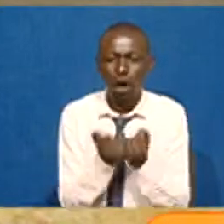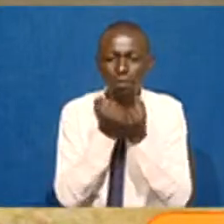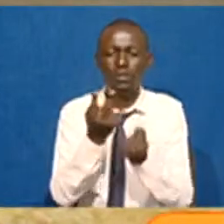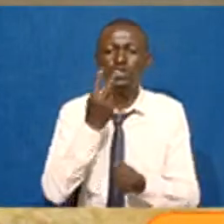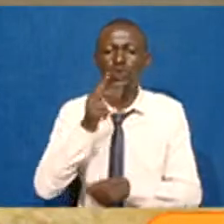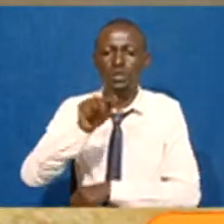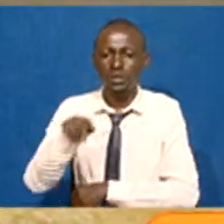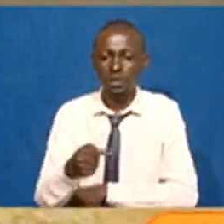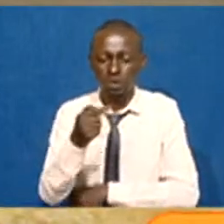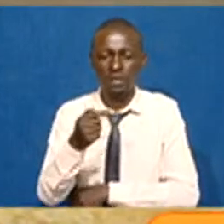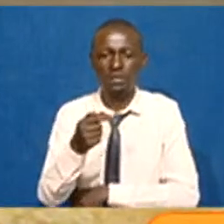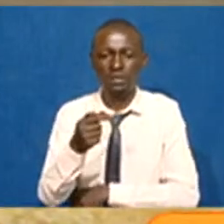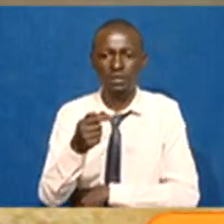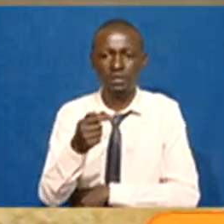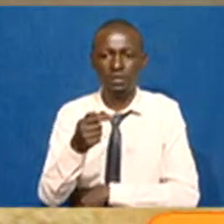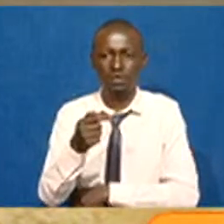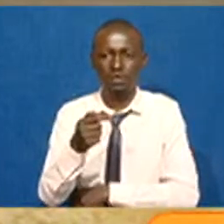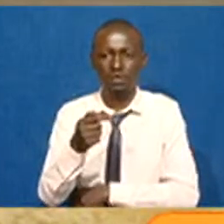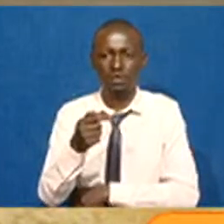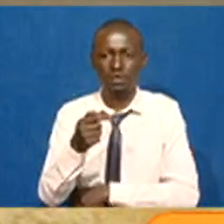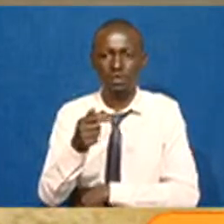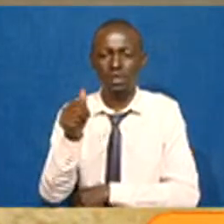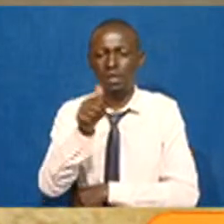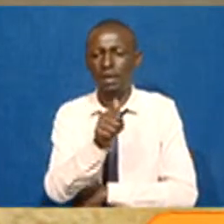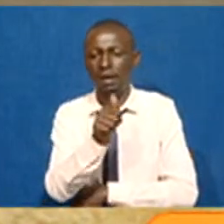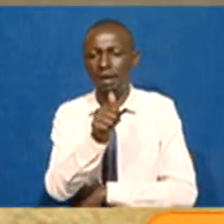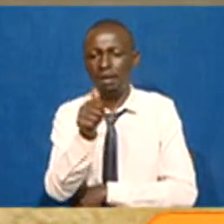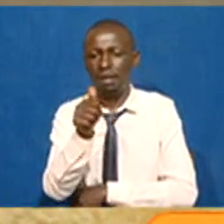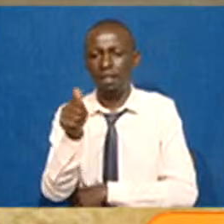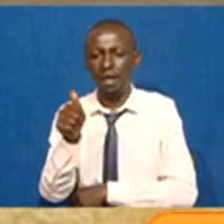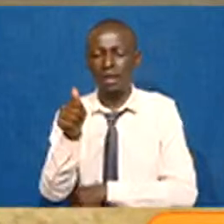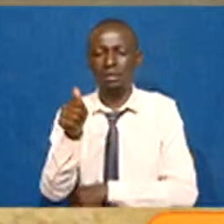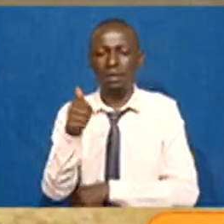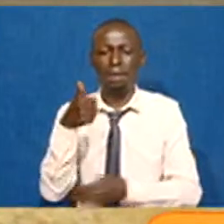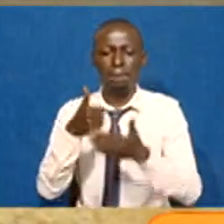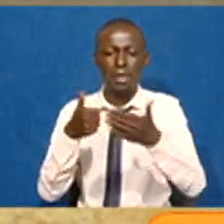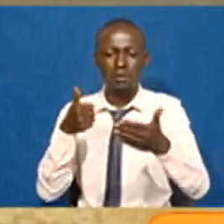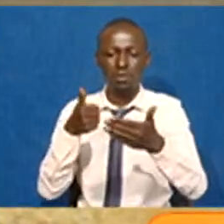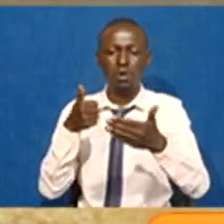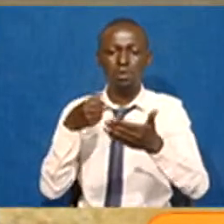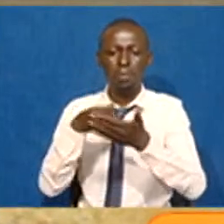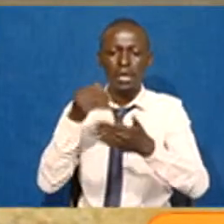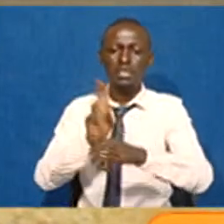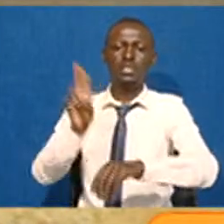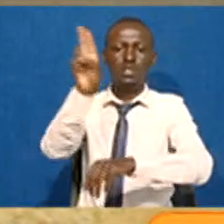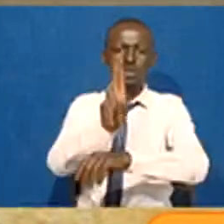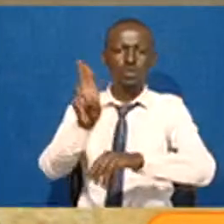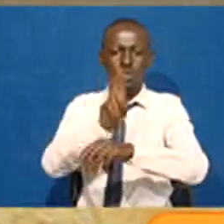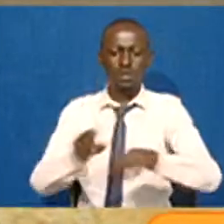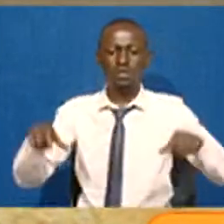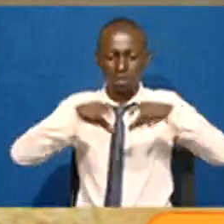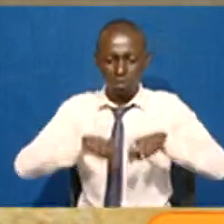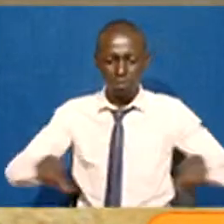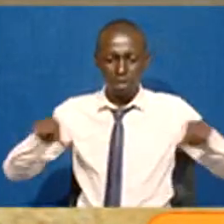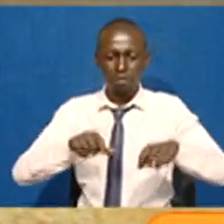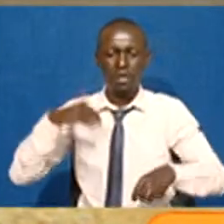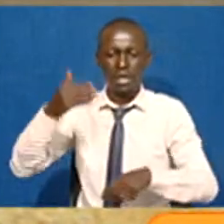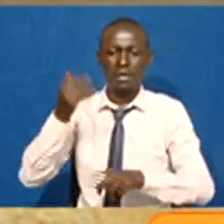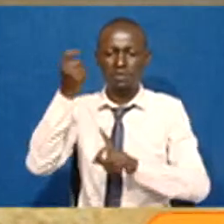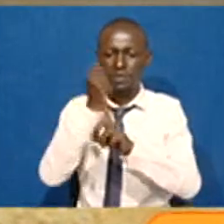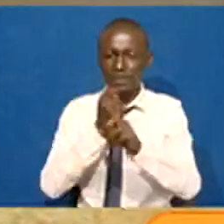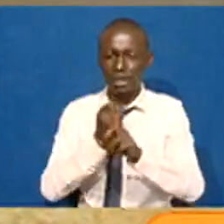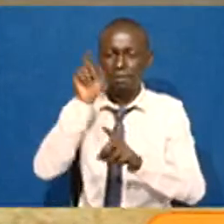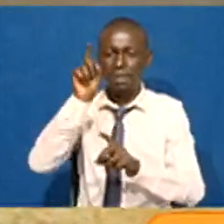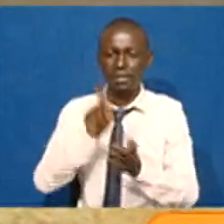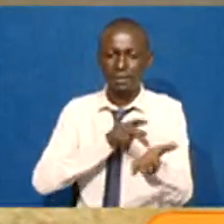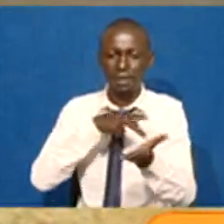200,000, and also there was expenses of the firewood. Every time I must buy the firewood of